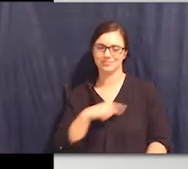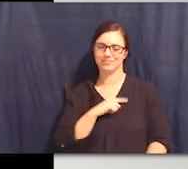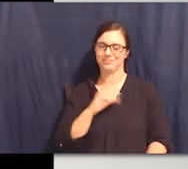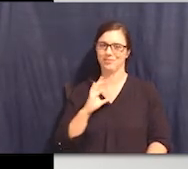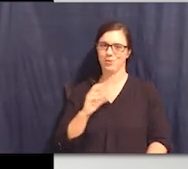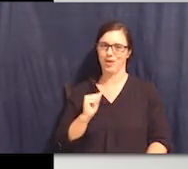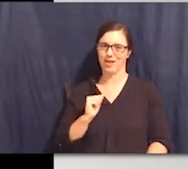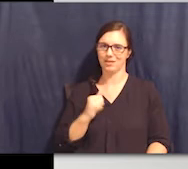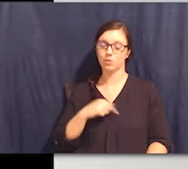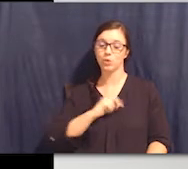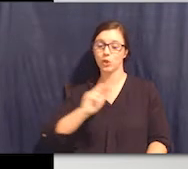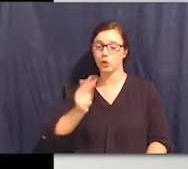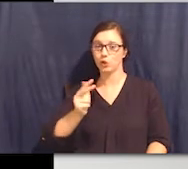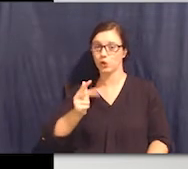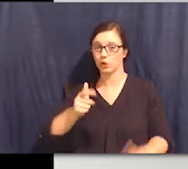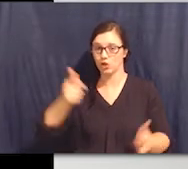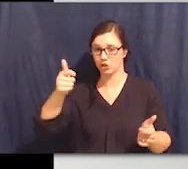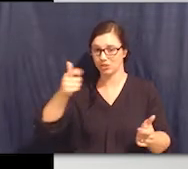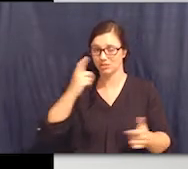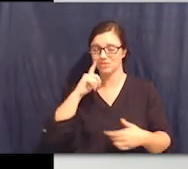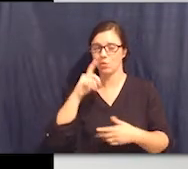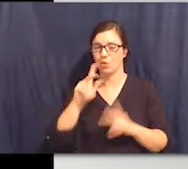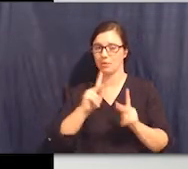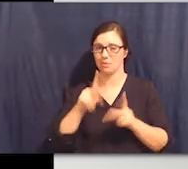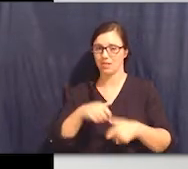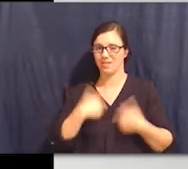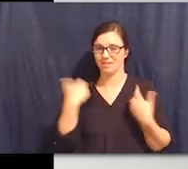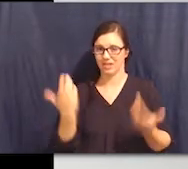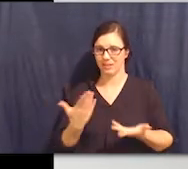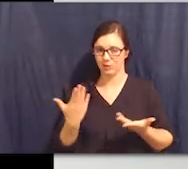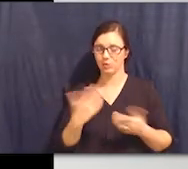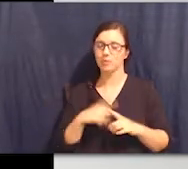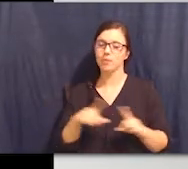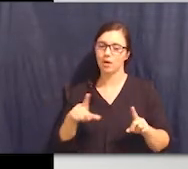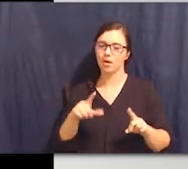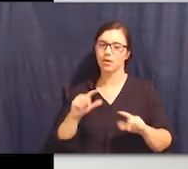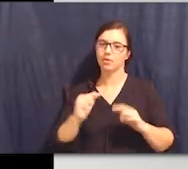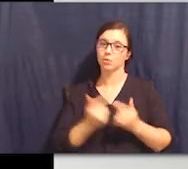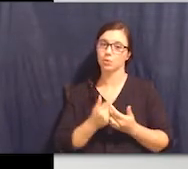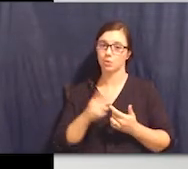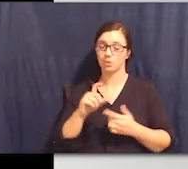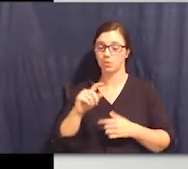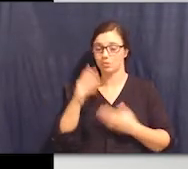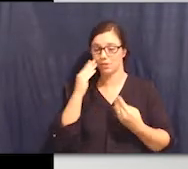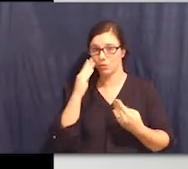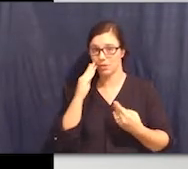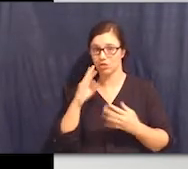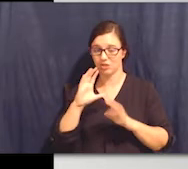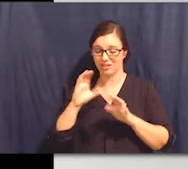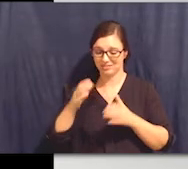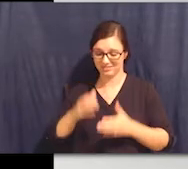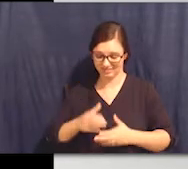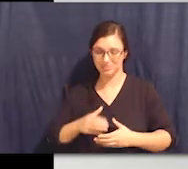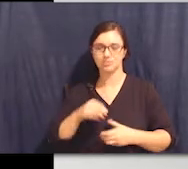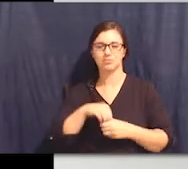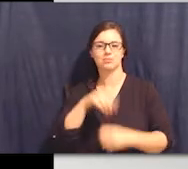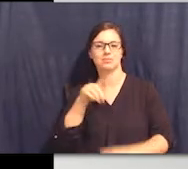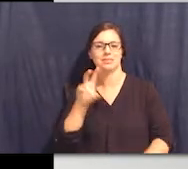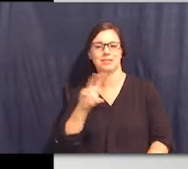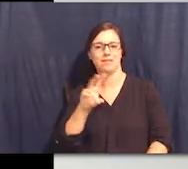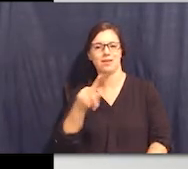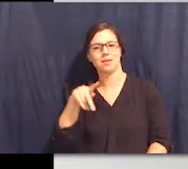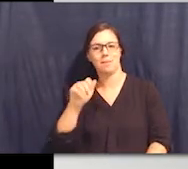us. We're the third largest in terms of population, but when we group data, we often are included as part of that